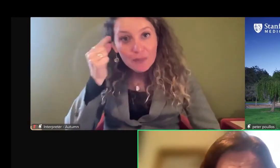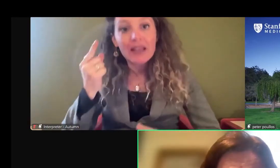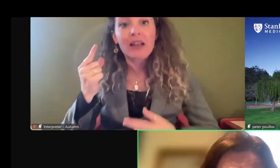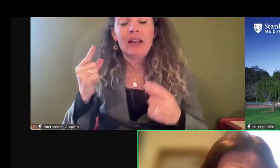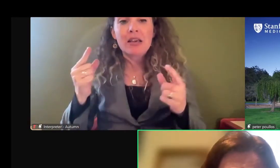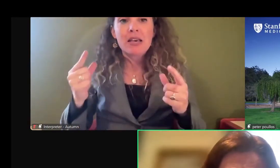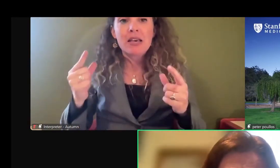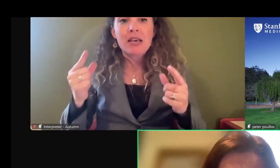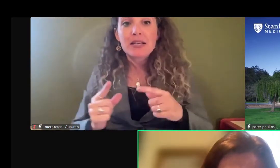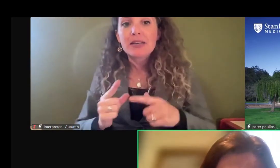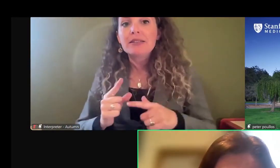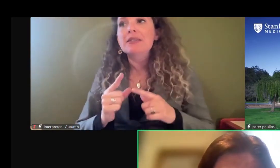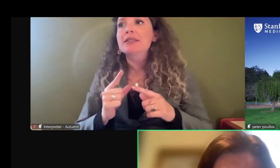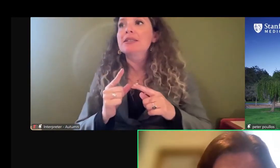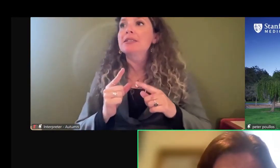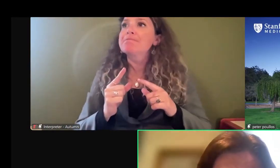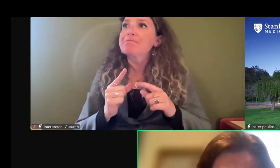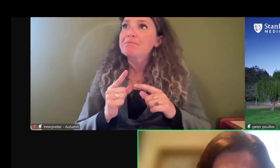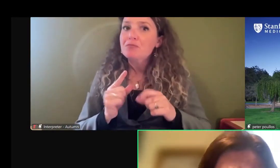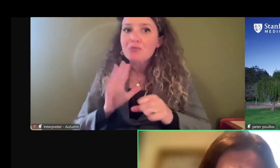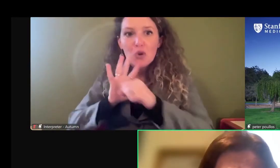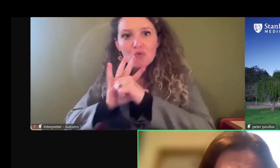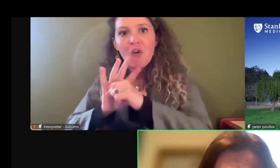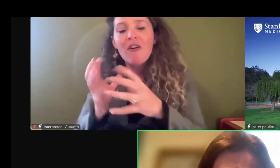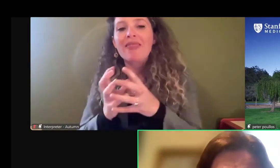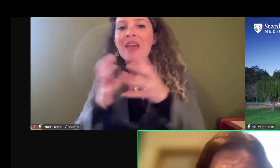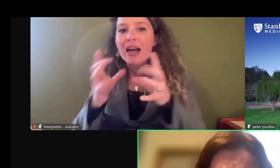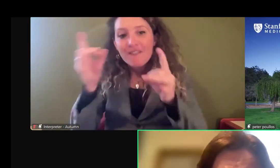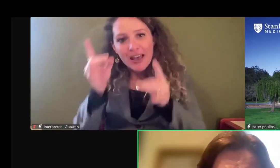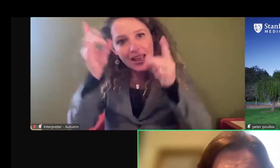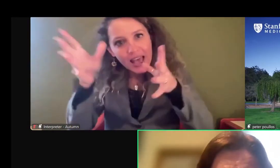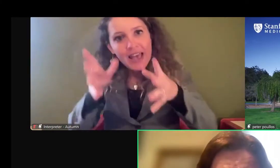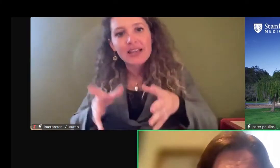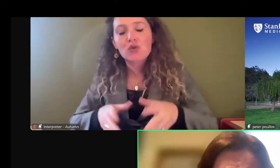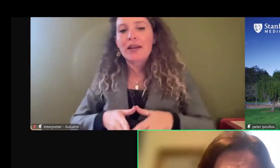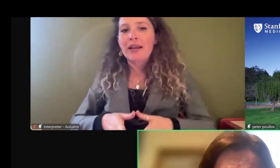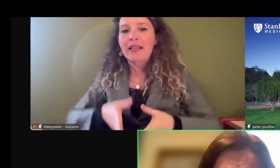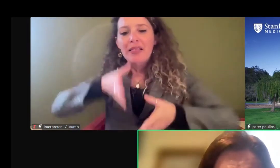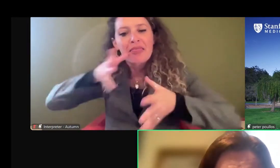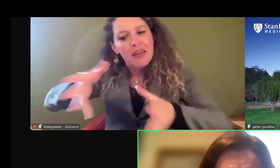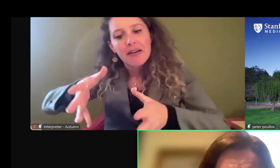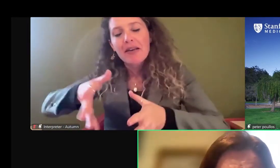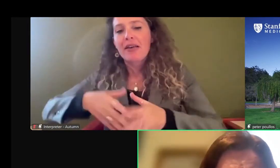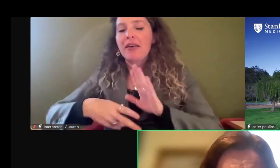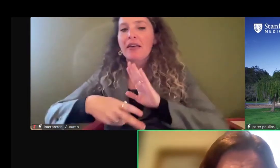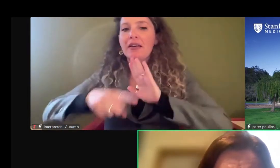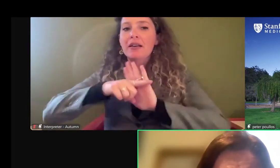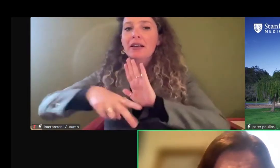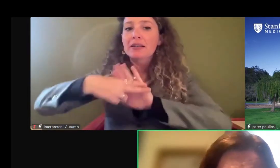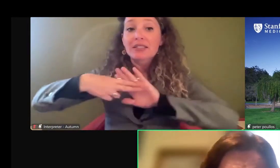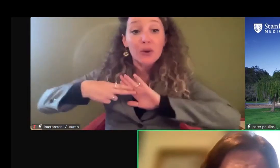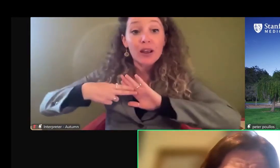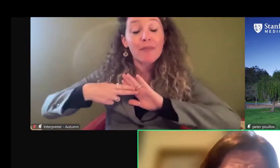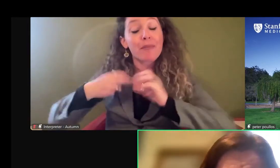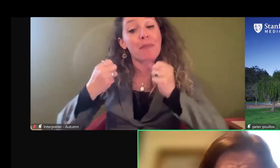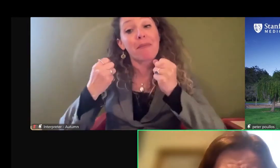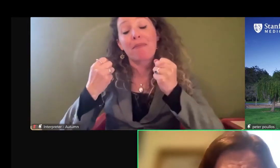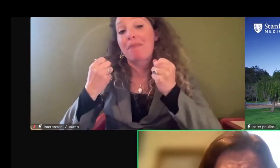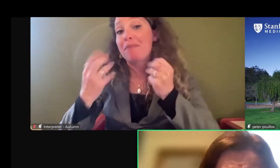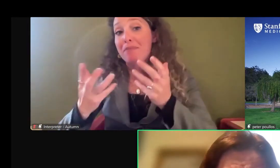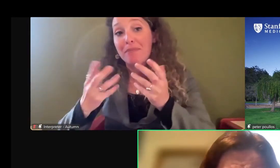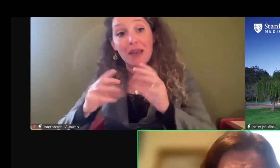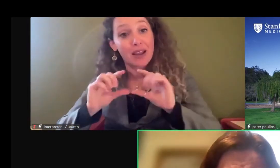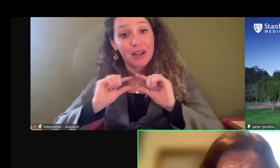of hatred and stereotype toward a number of groups that